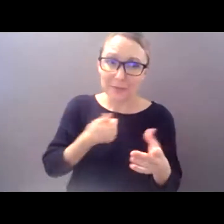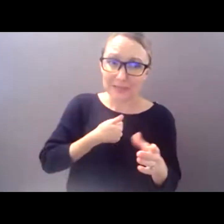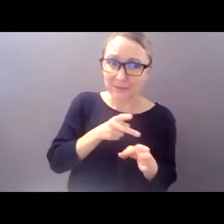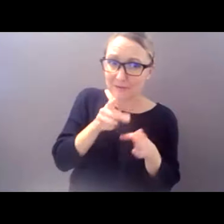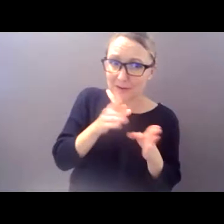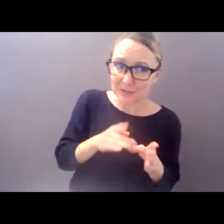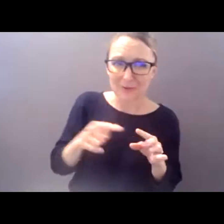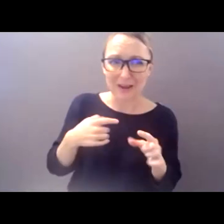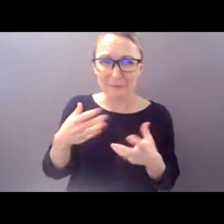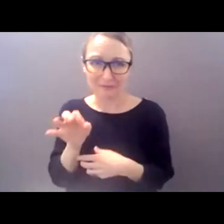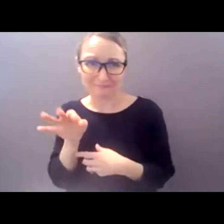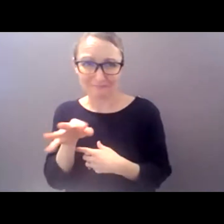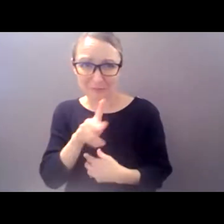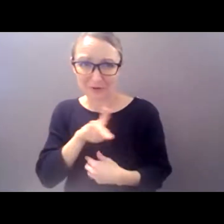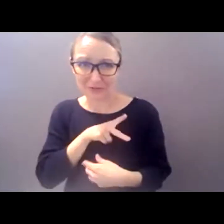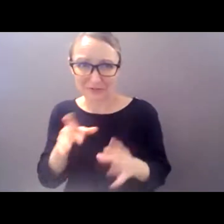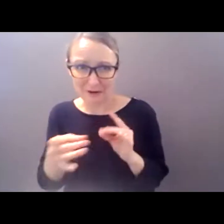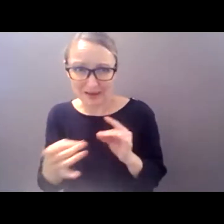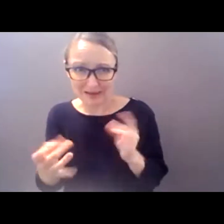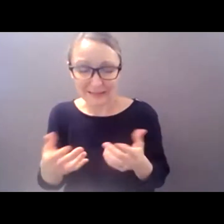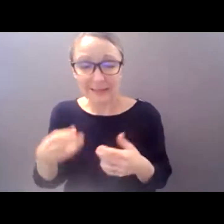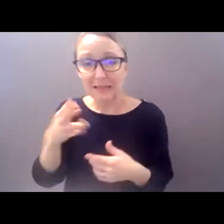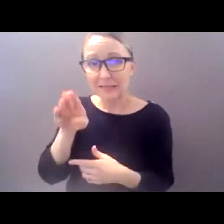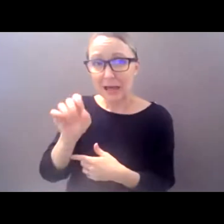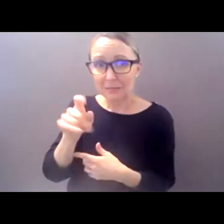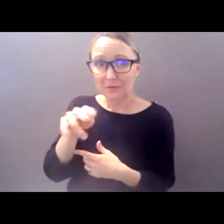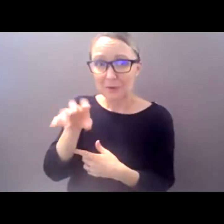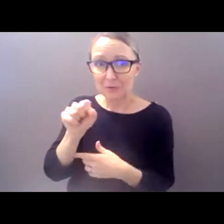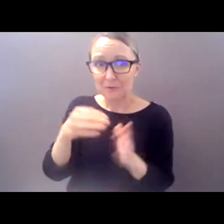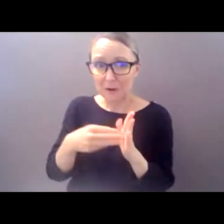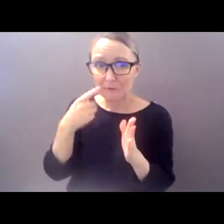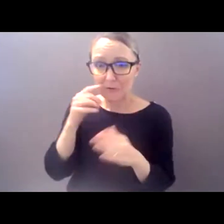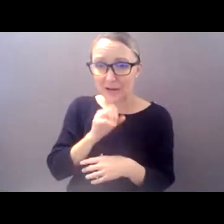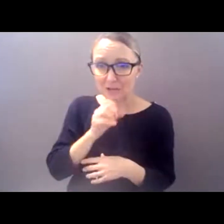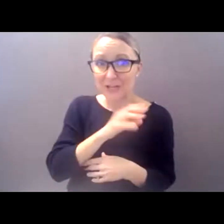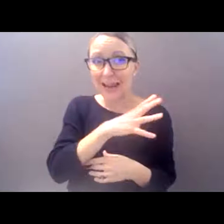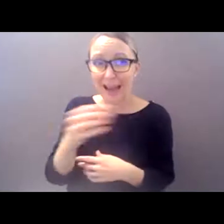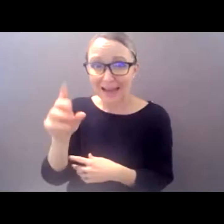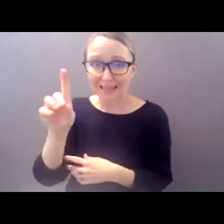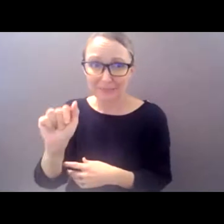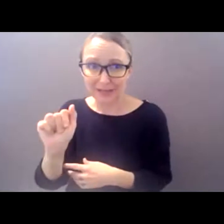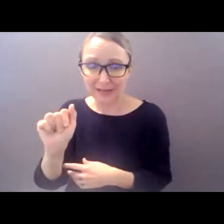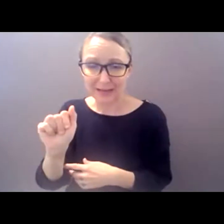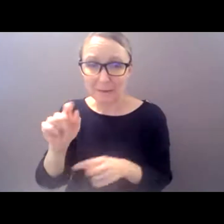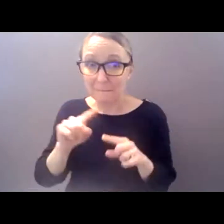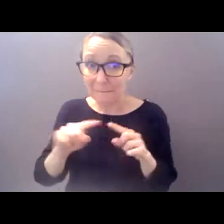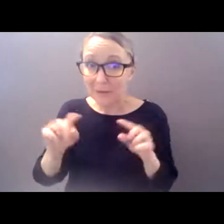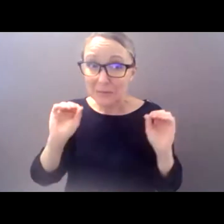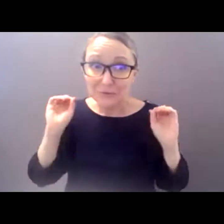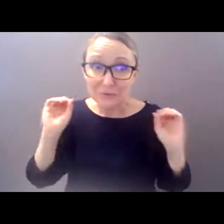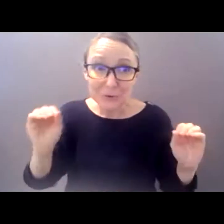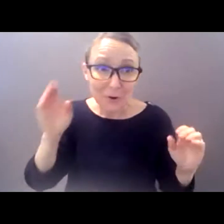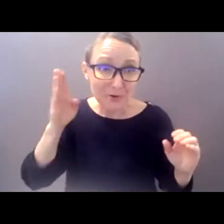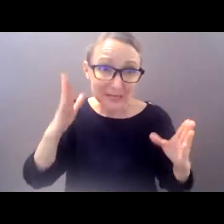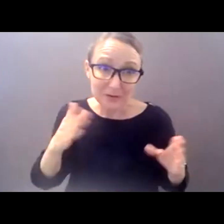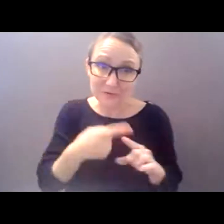personal comment. This is the hubs and spokes model for aging and disability, and there are no presenters here from